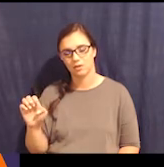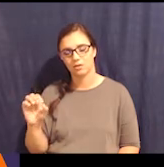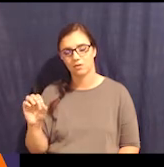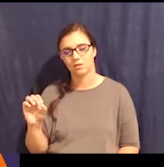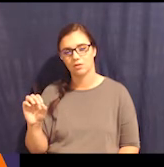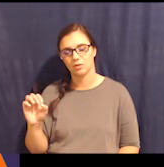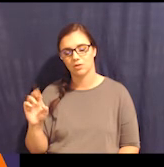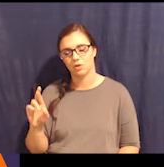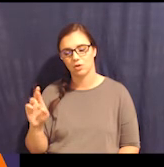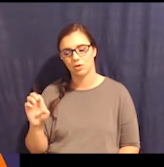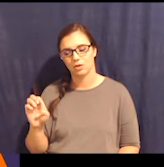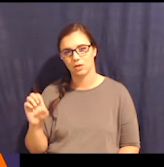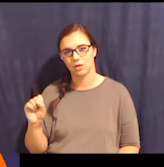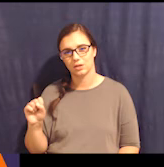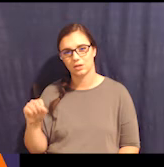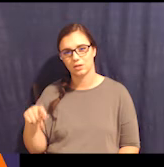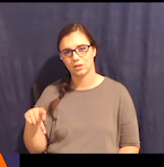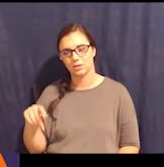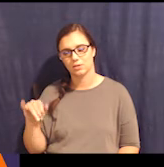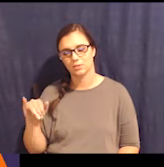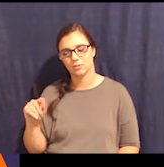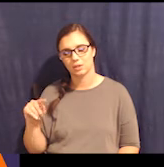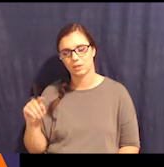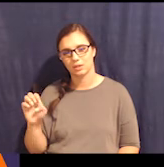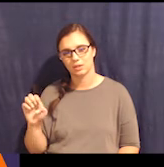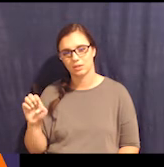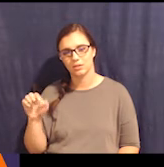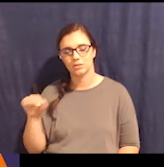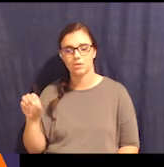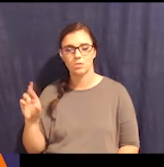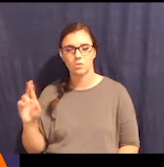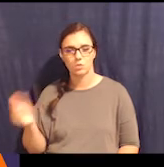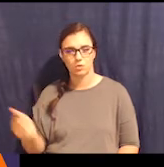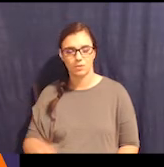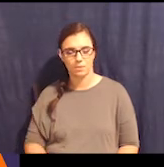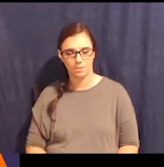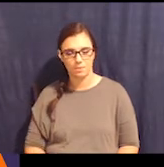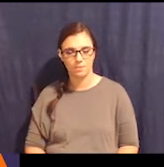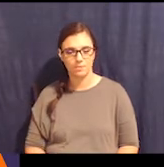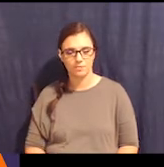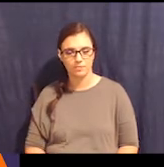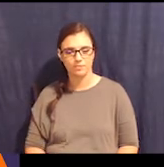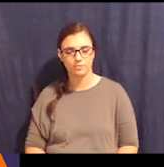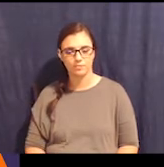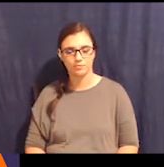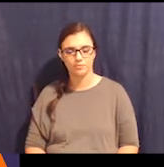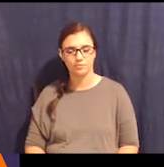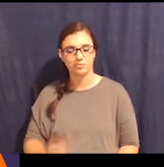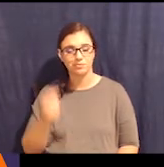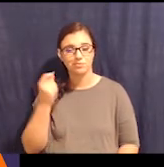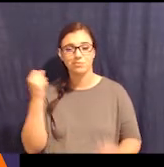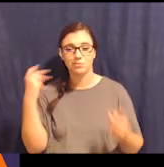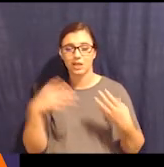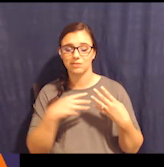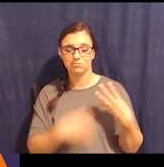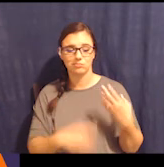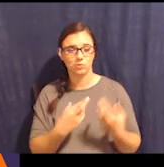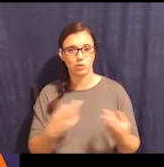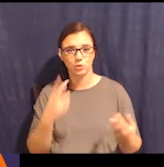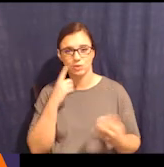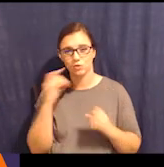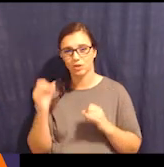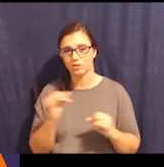www.gainesvillespite.org. There are a lot of different resources for individuals who are looking for information on